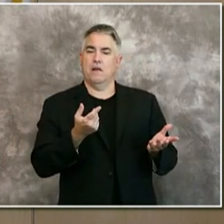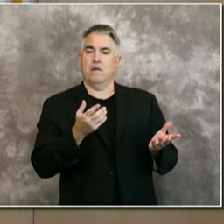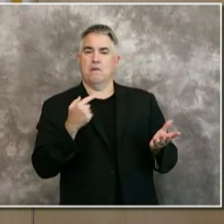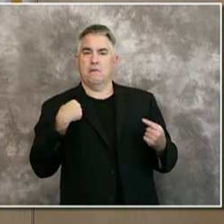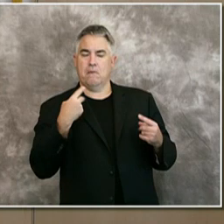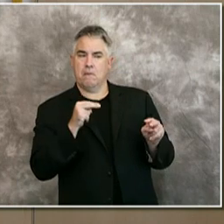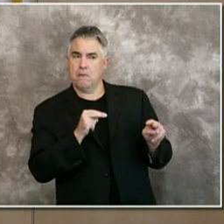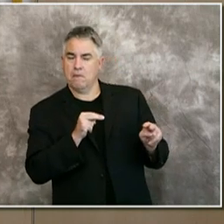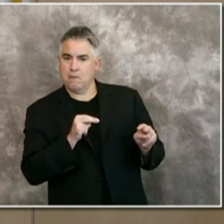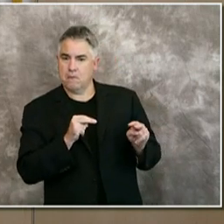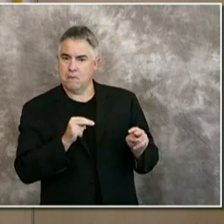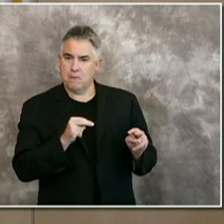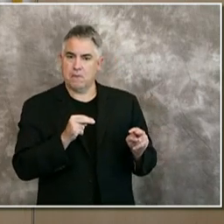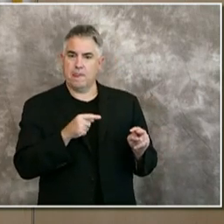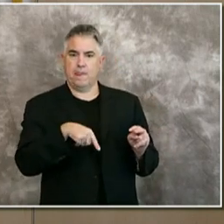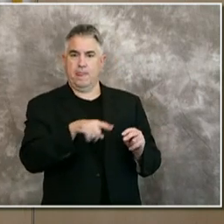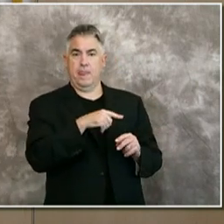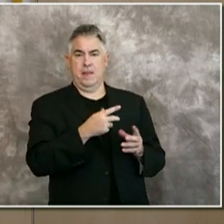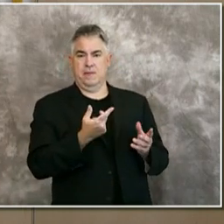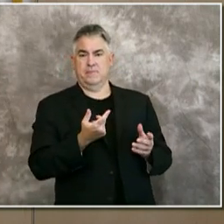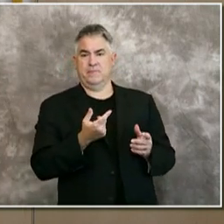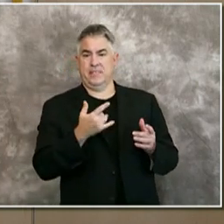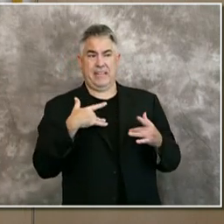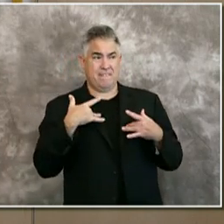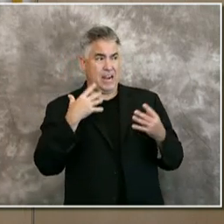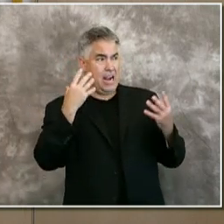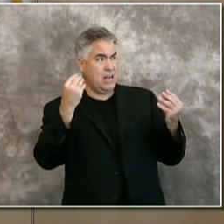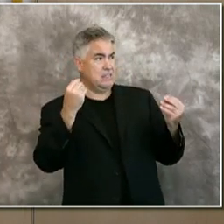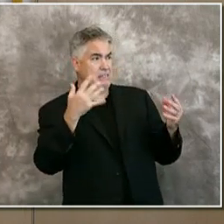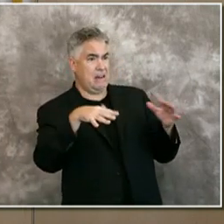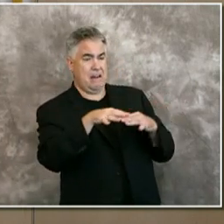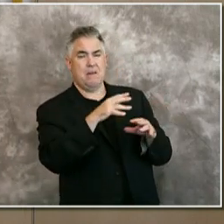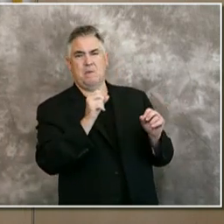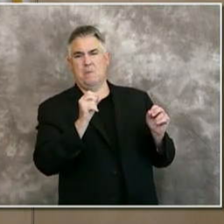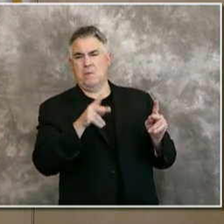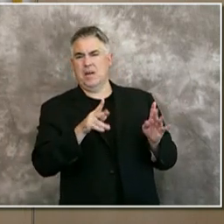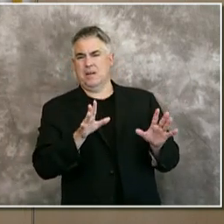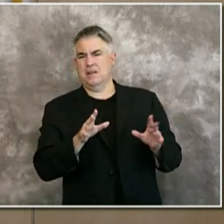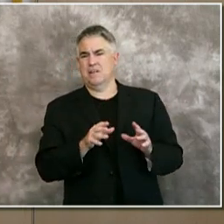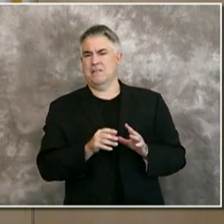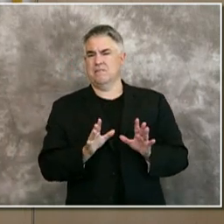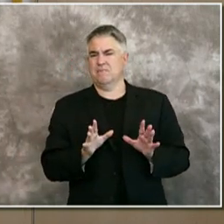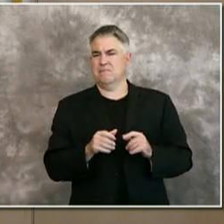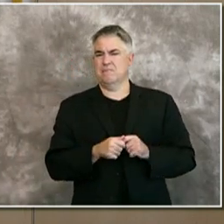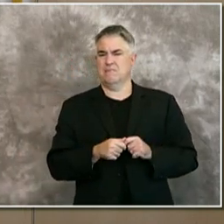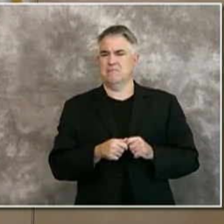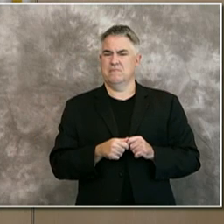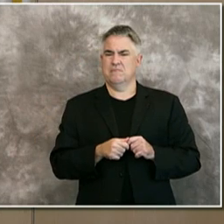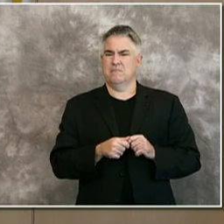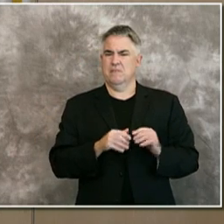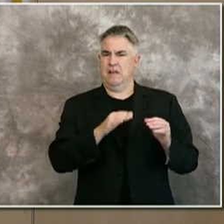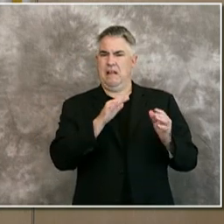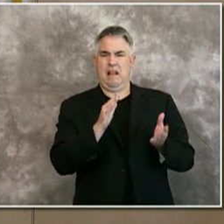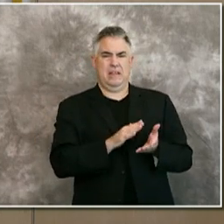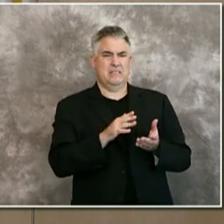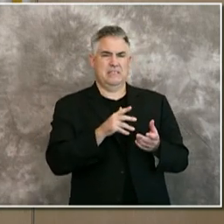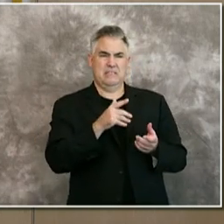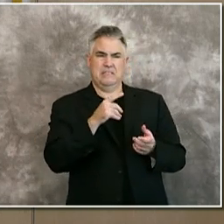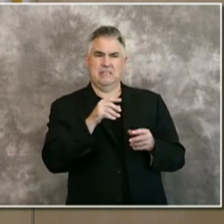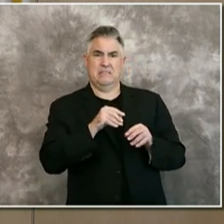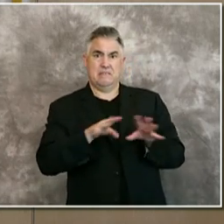shared with you that events outdoors are not as great a risk as